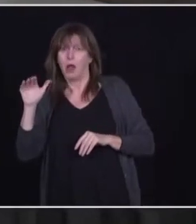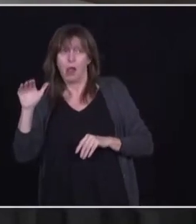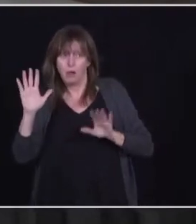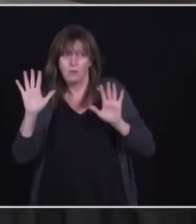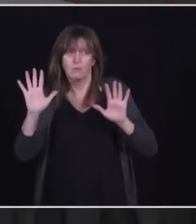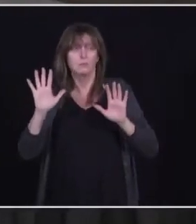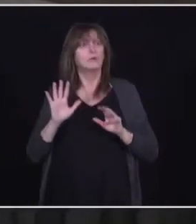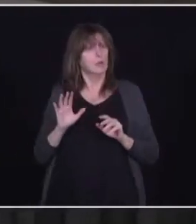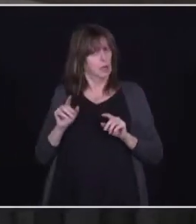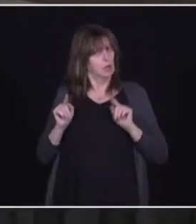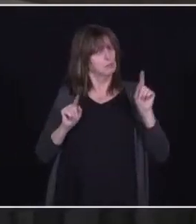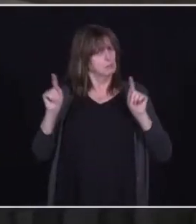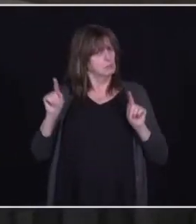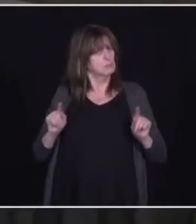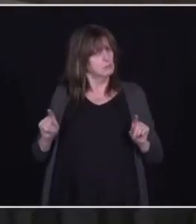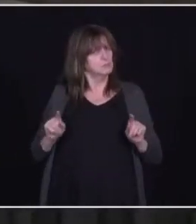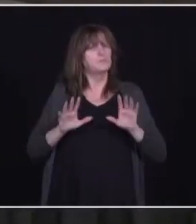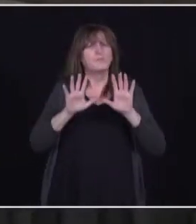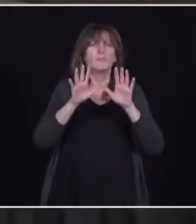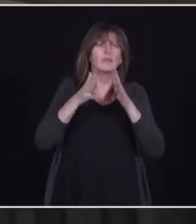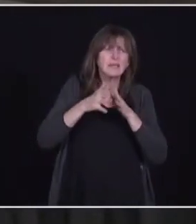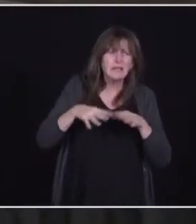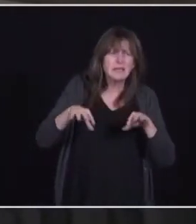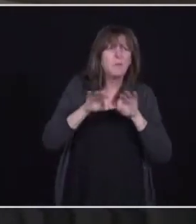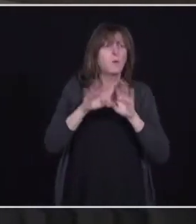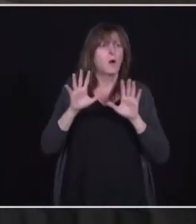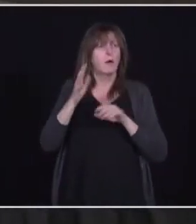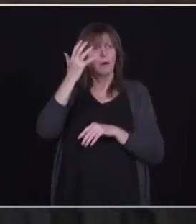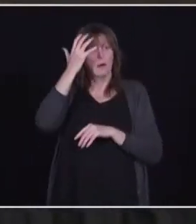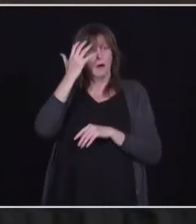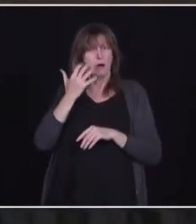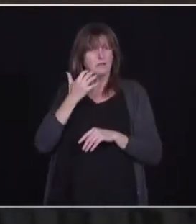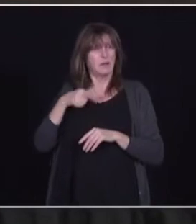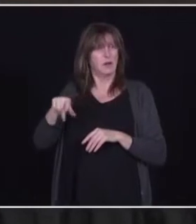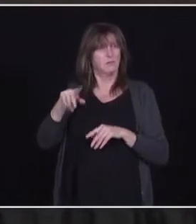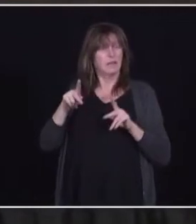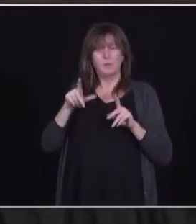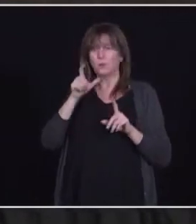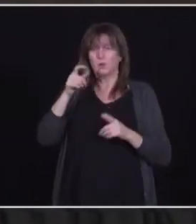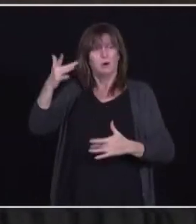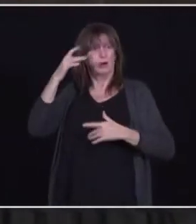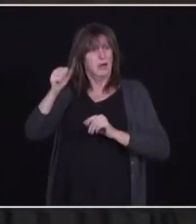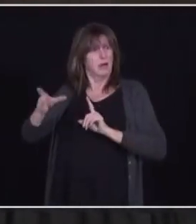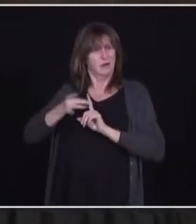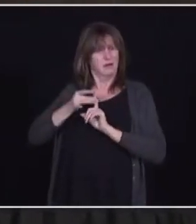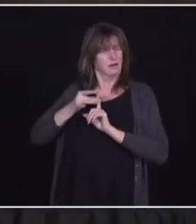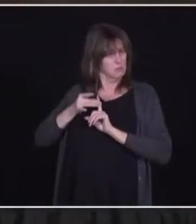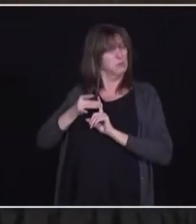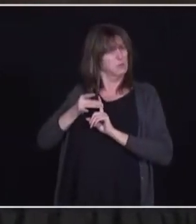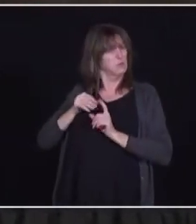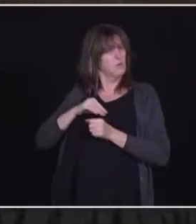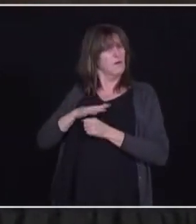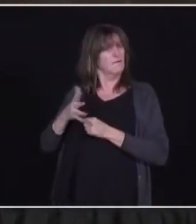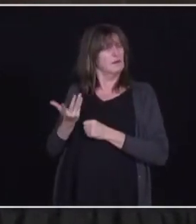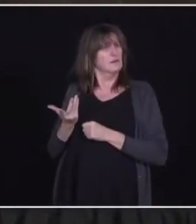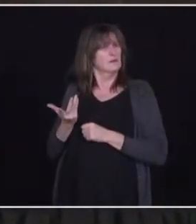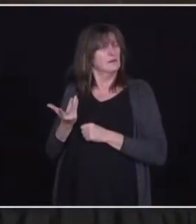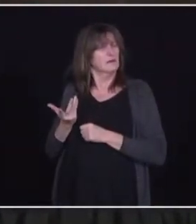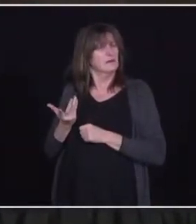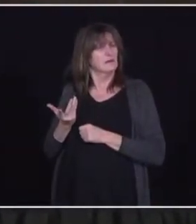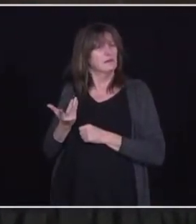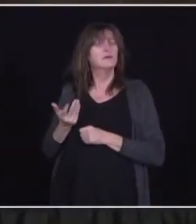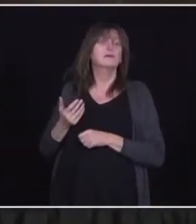who are very, very ill in hospitals right now with COVID. There's a very limited number of hospitals that can